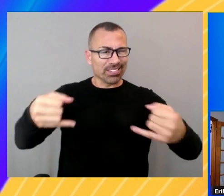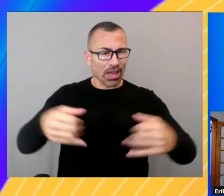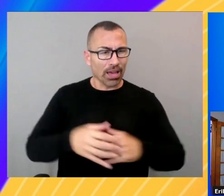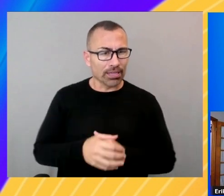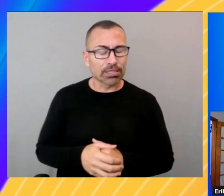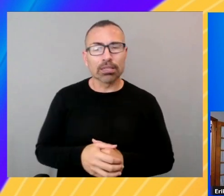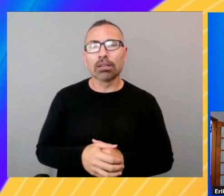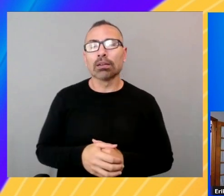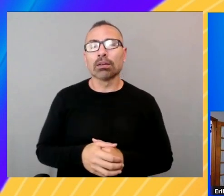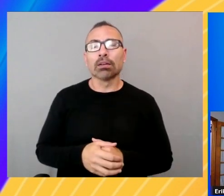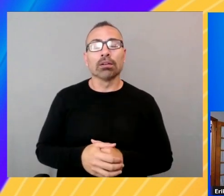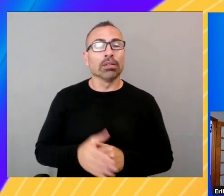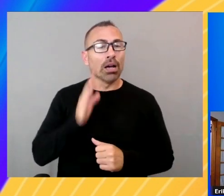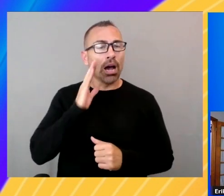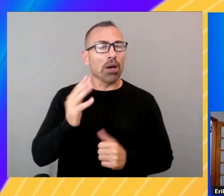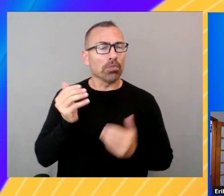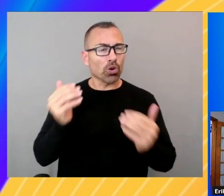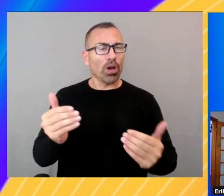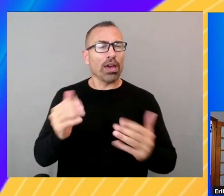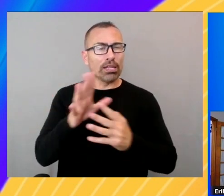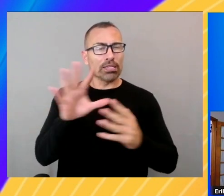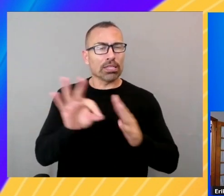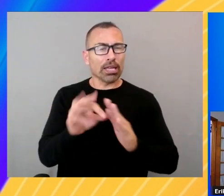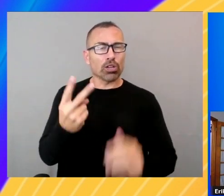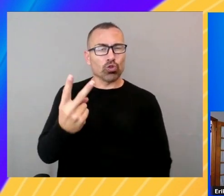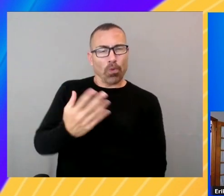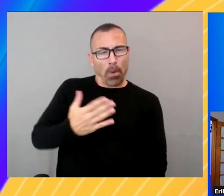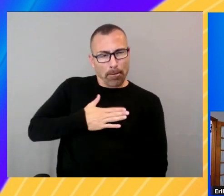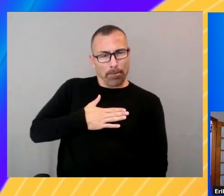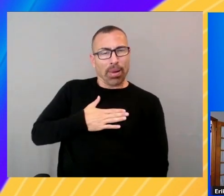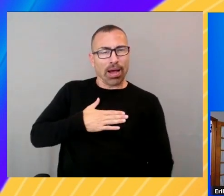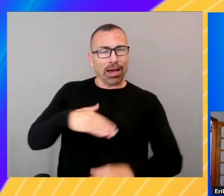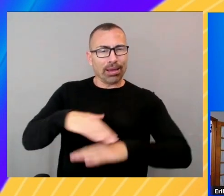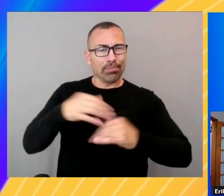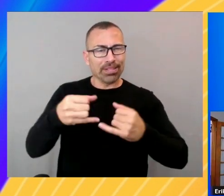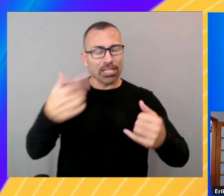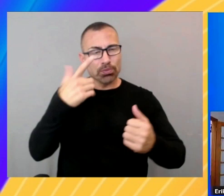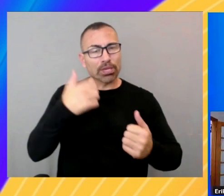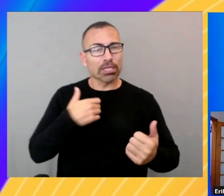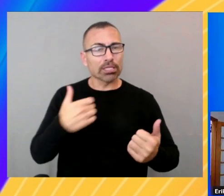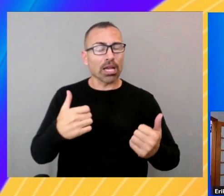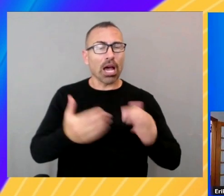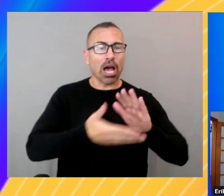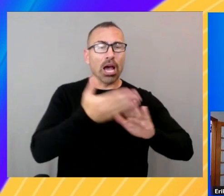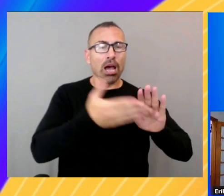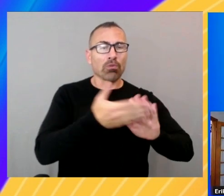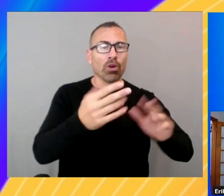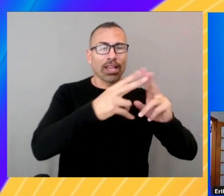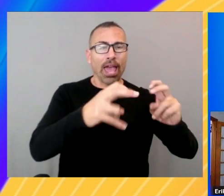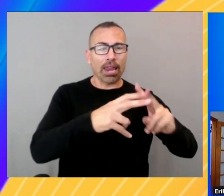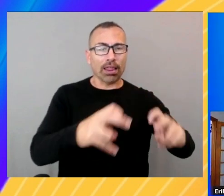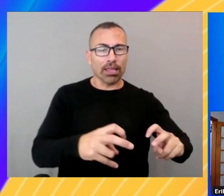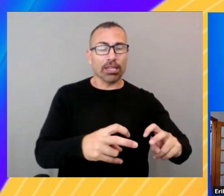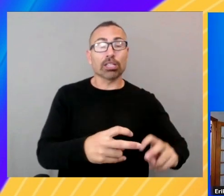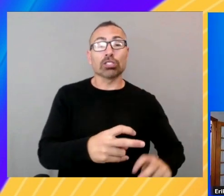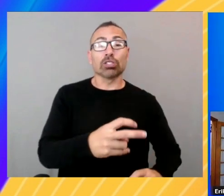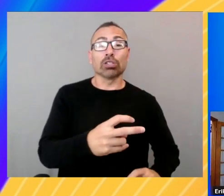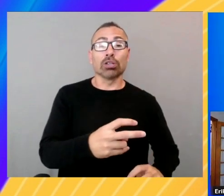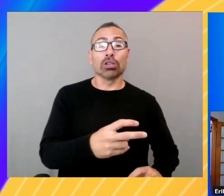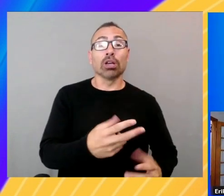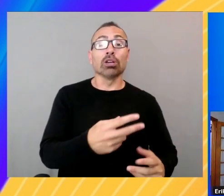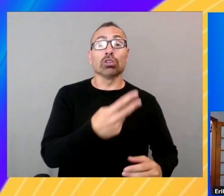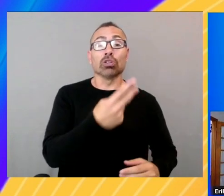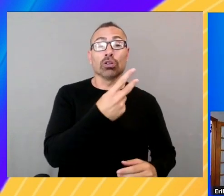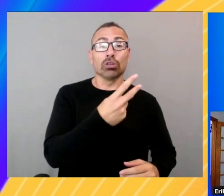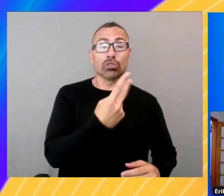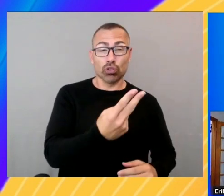my custom baselines because in my environment, I'm running Amazon Linux 2 as well as Windows instances. And if we take a look